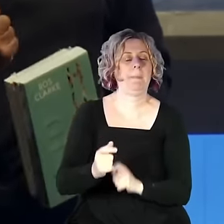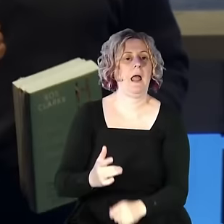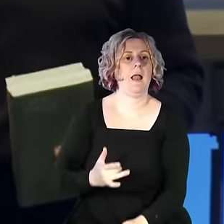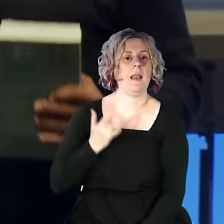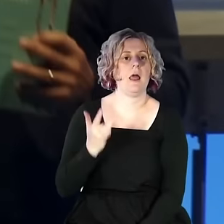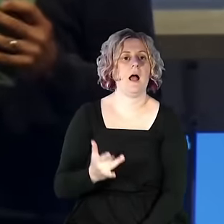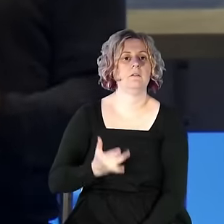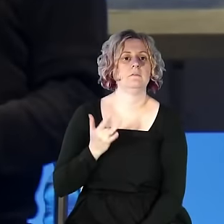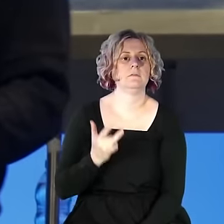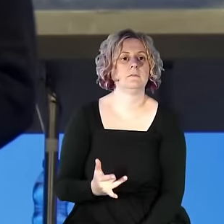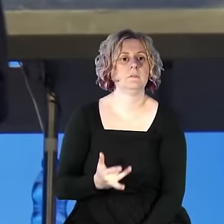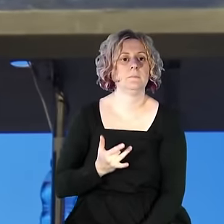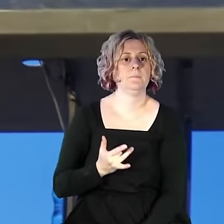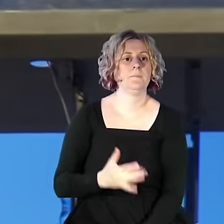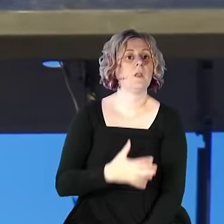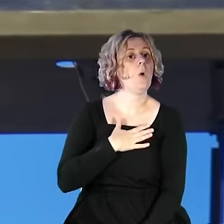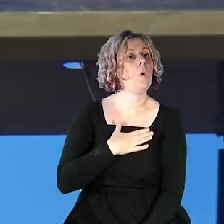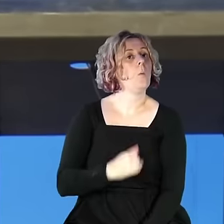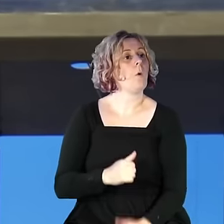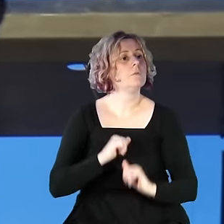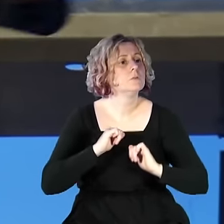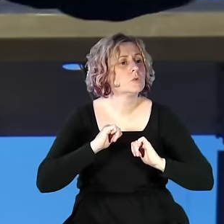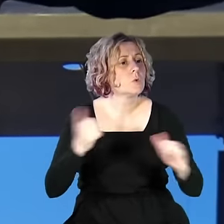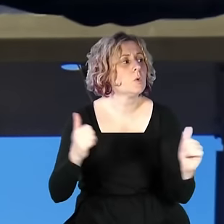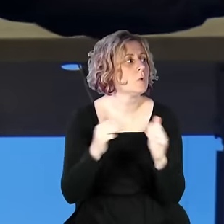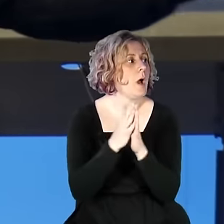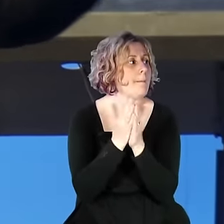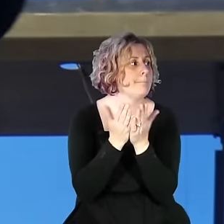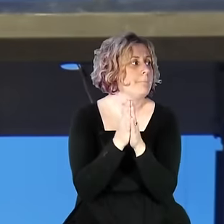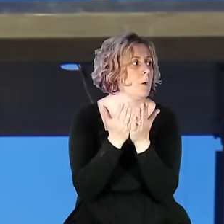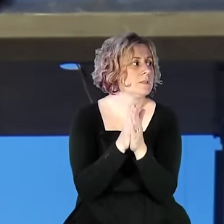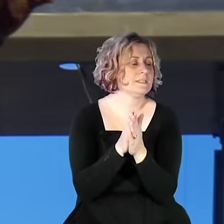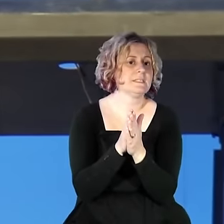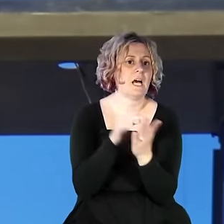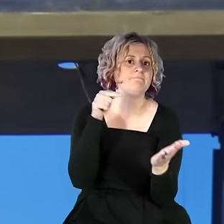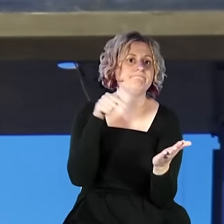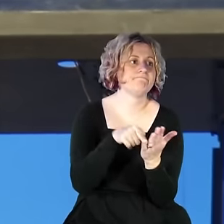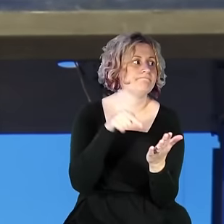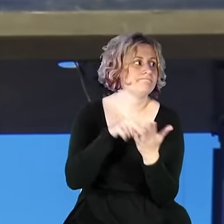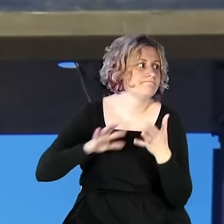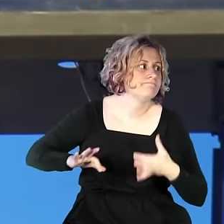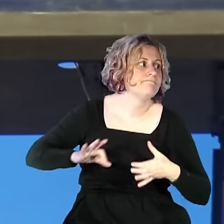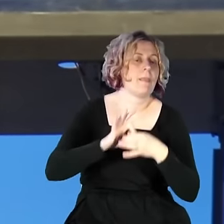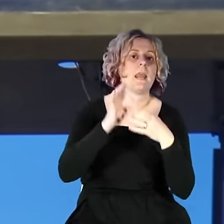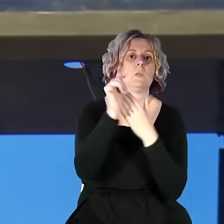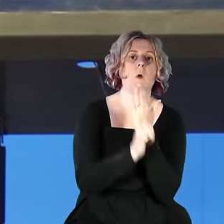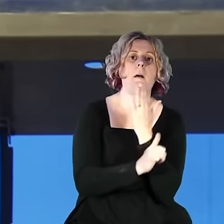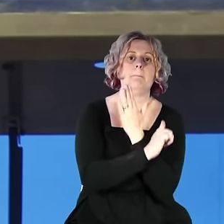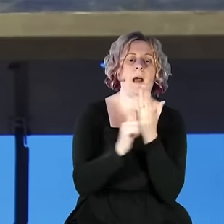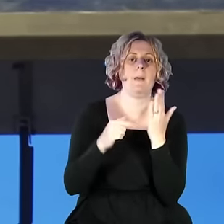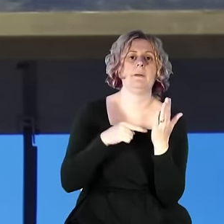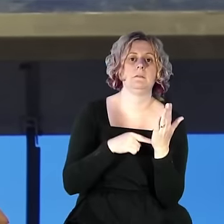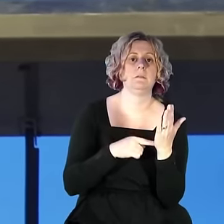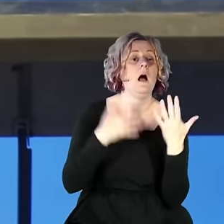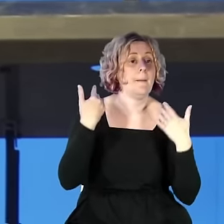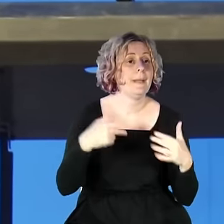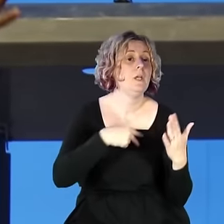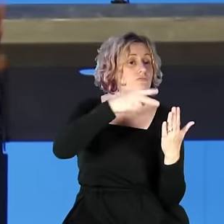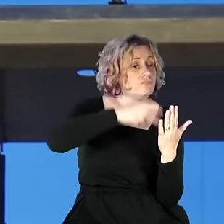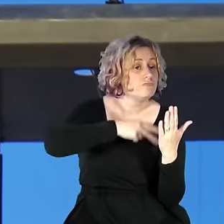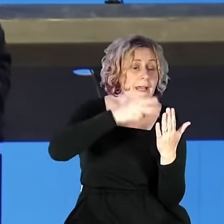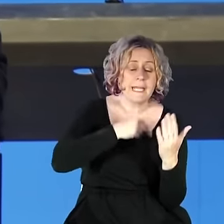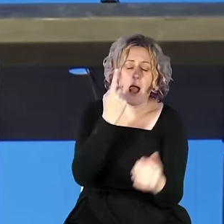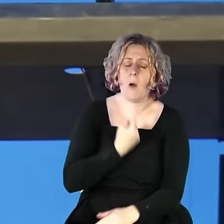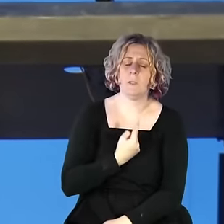get good stuff that holds the Bible. And so everything we sell has been handpicked deliberately because we've road tested it. We know